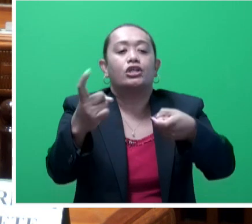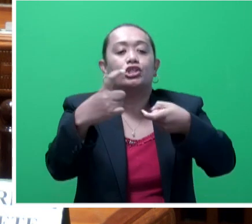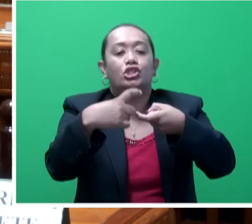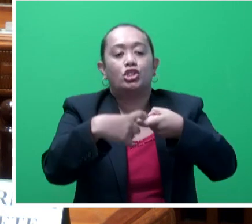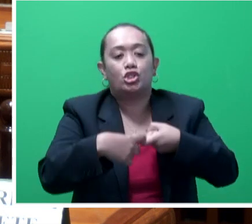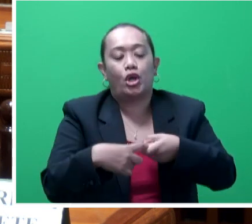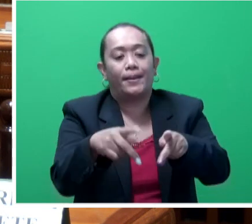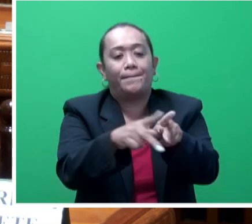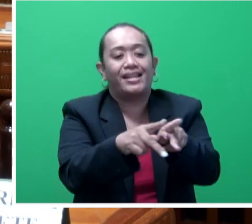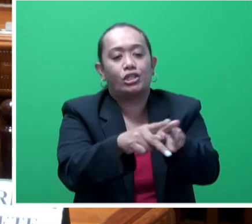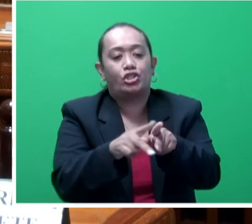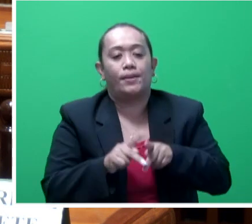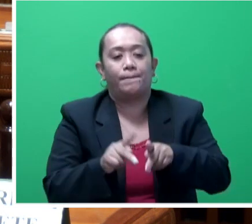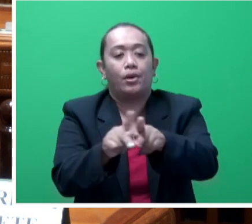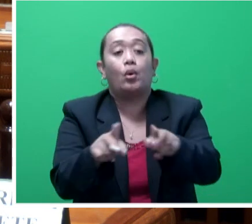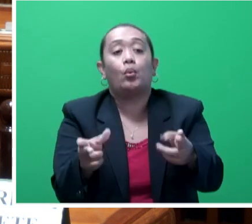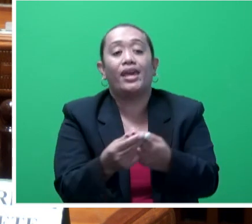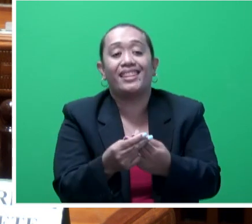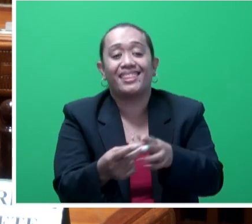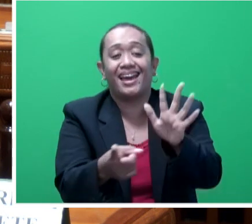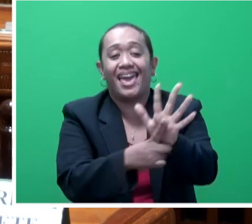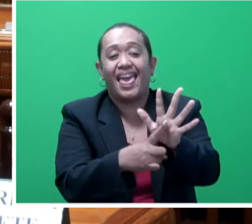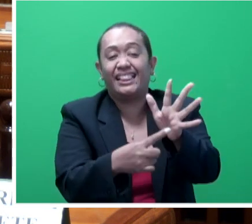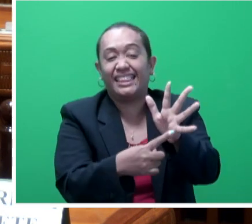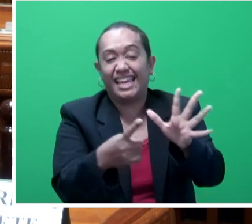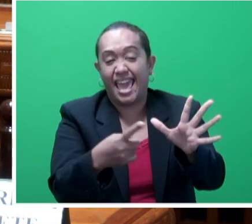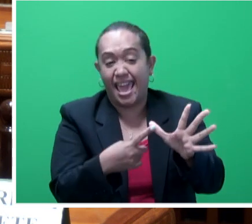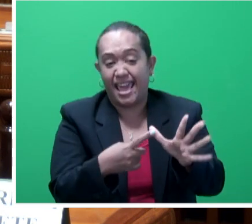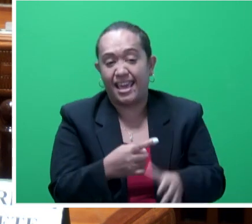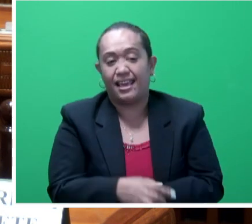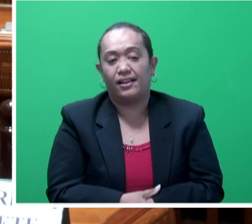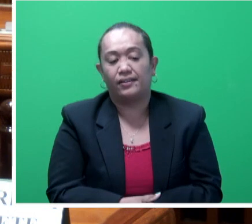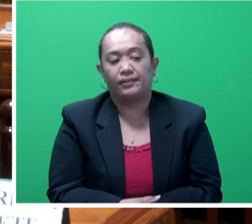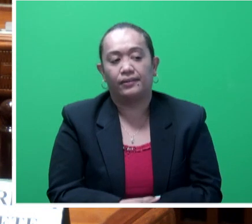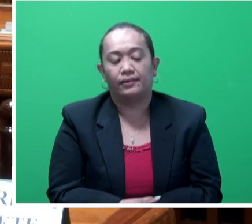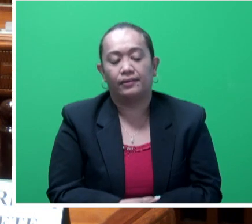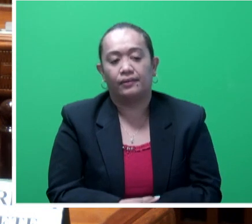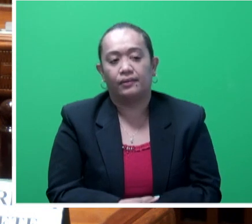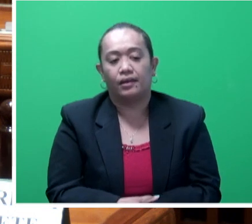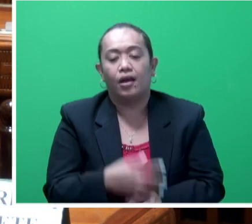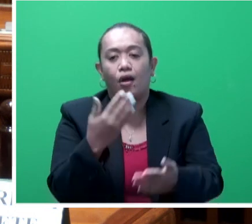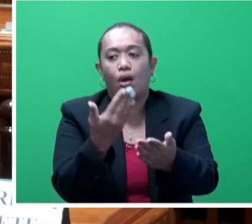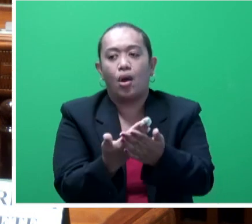police and LTA as well, Mr. Speaker, sir, particularly on